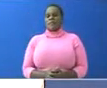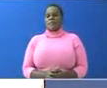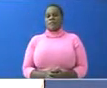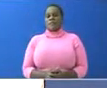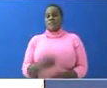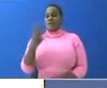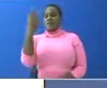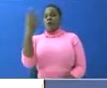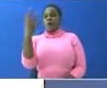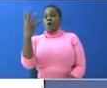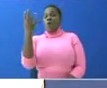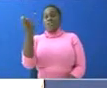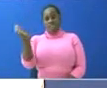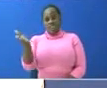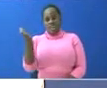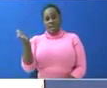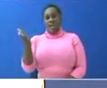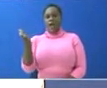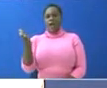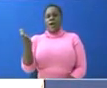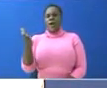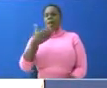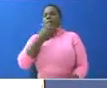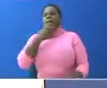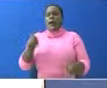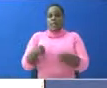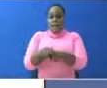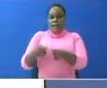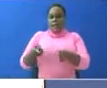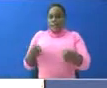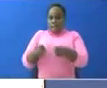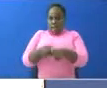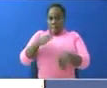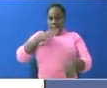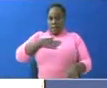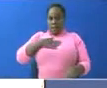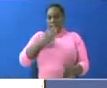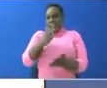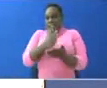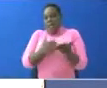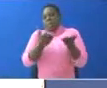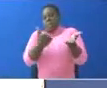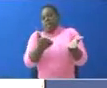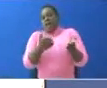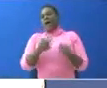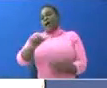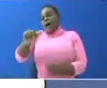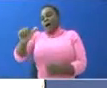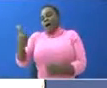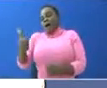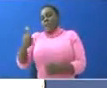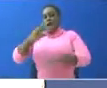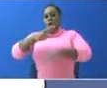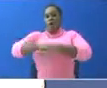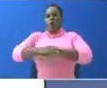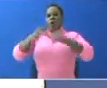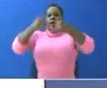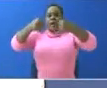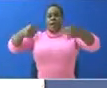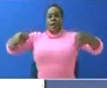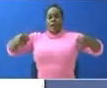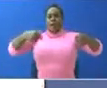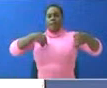four of them, my brothers and sisters, some of them, others are online.